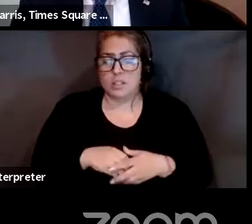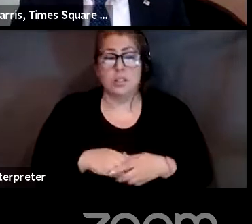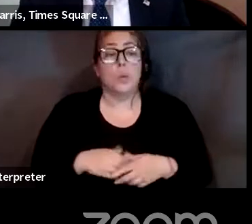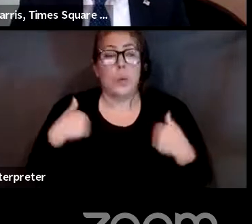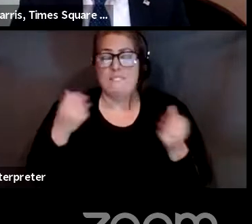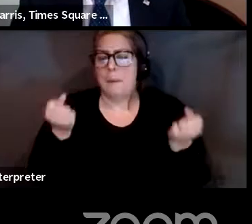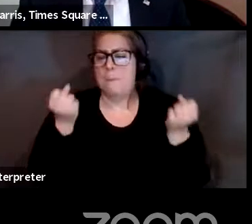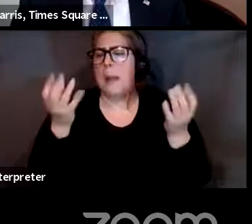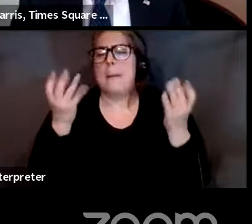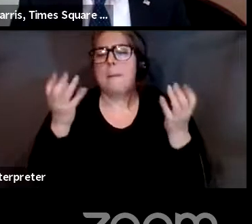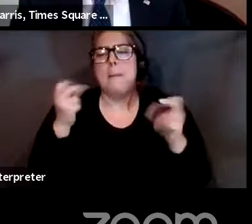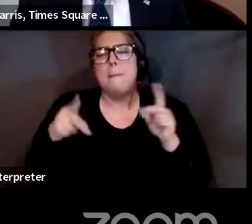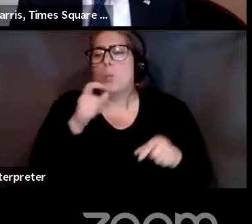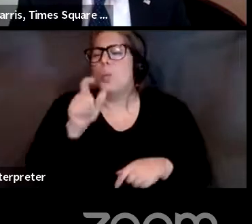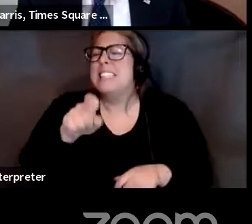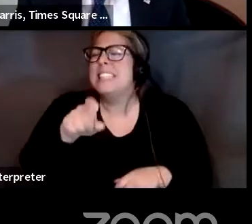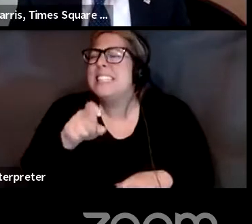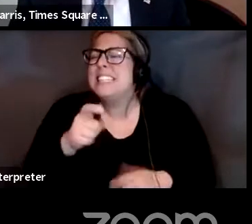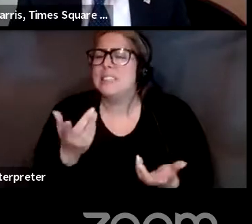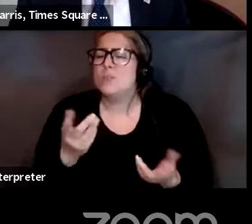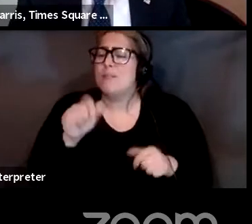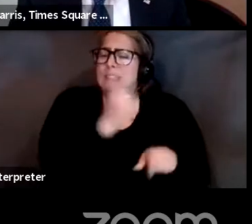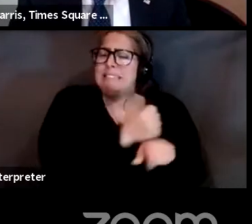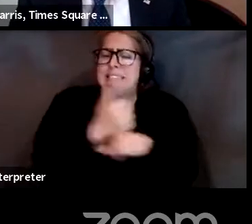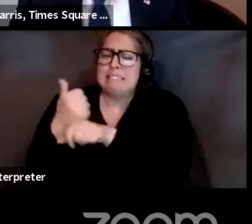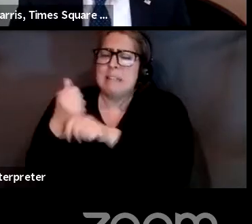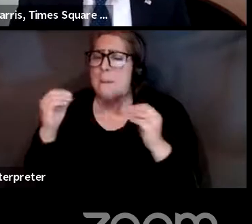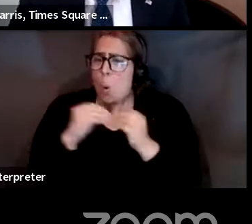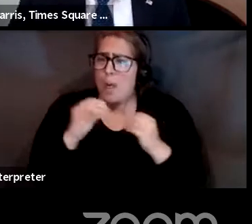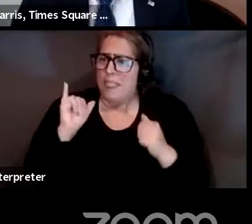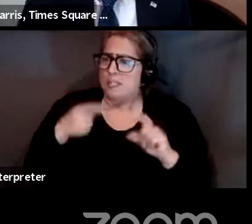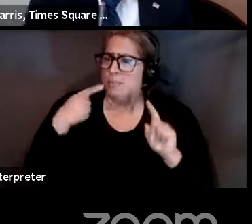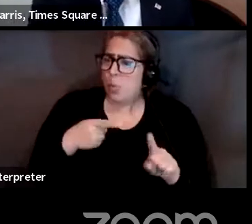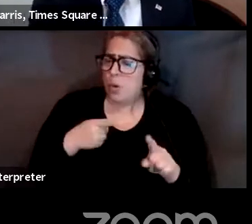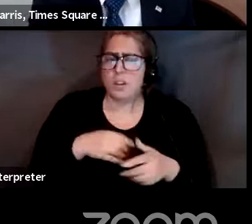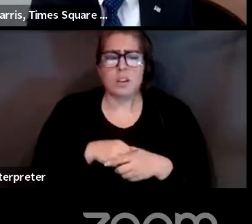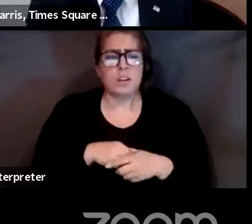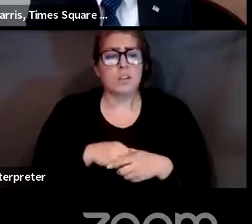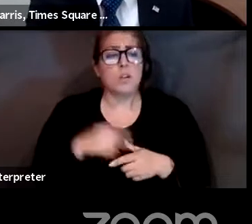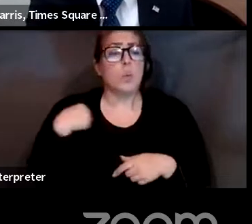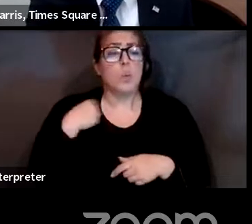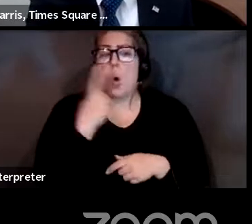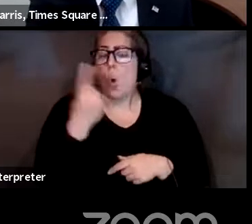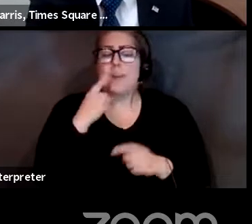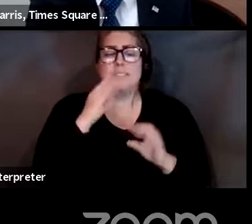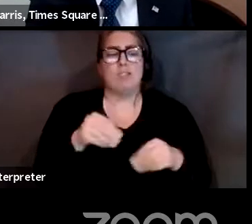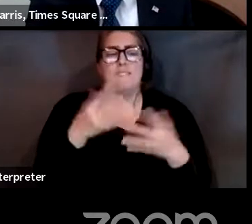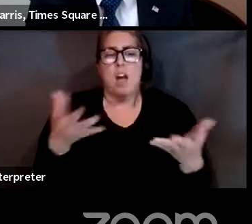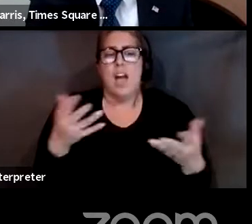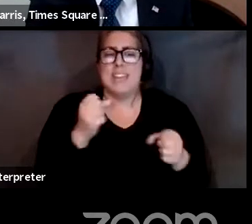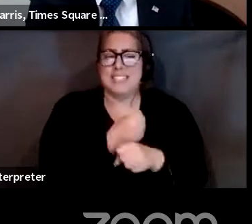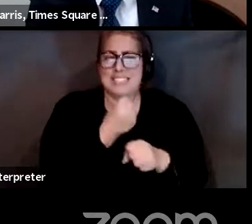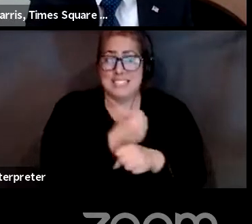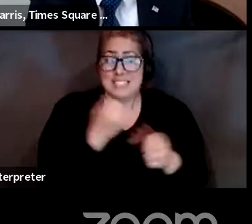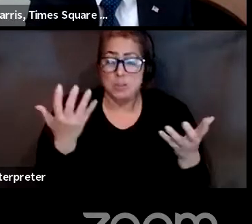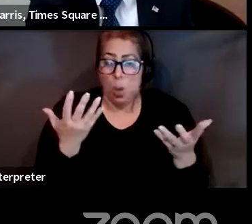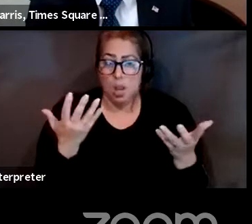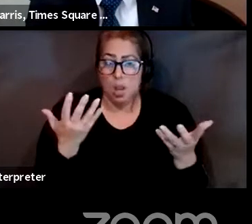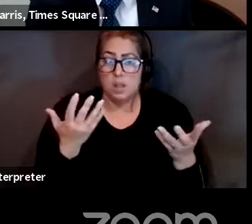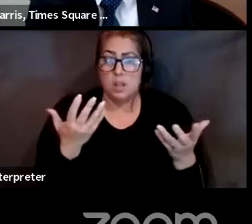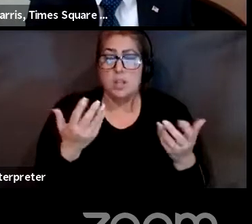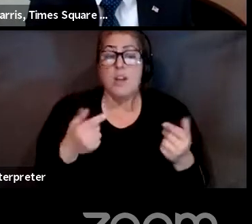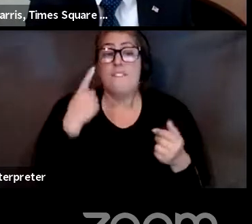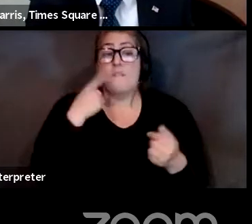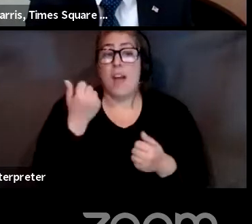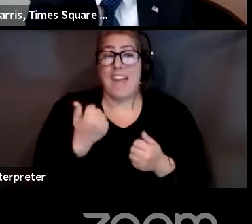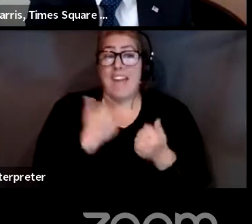many people that need it. So, you know, we always name a statistic that's that for every five households that